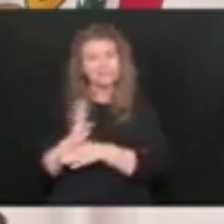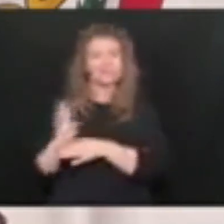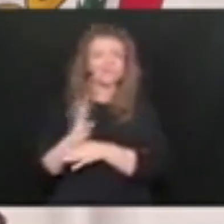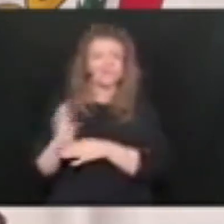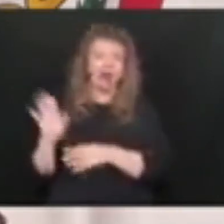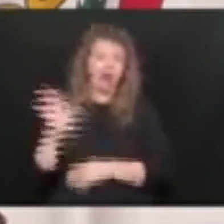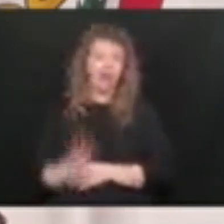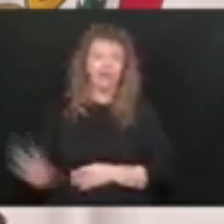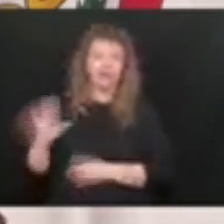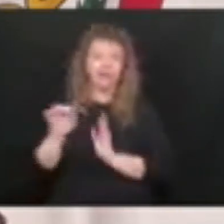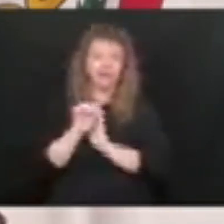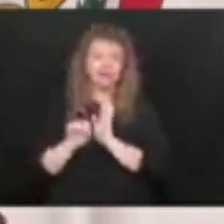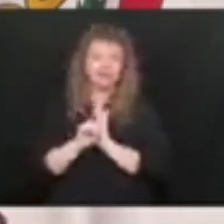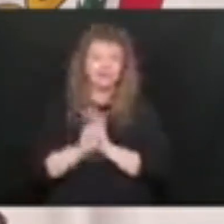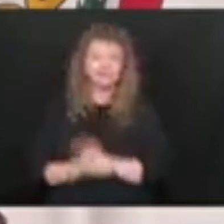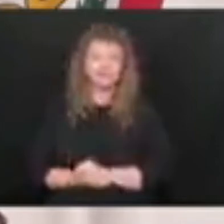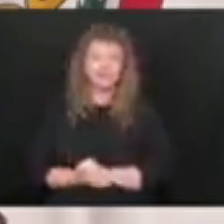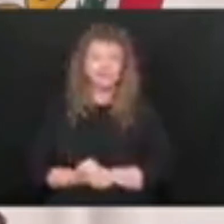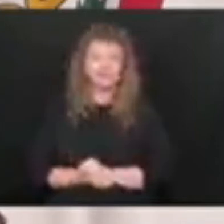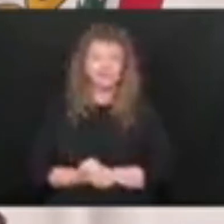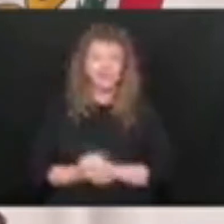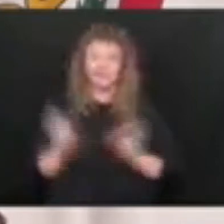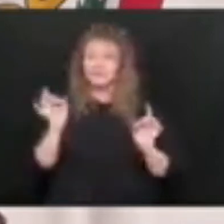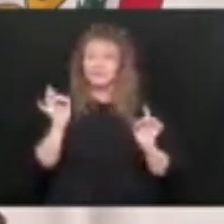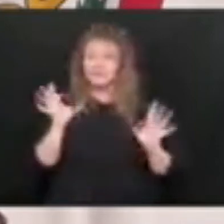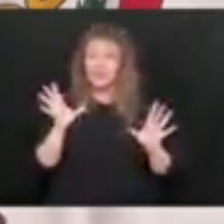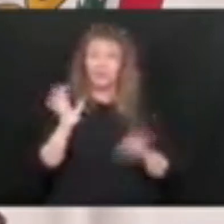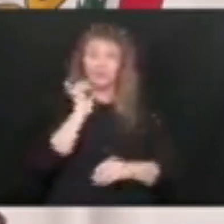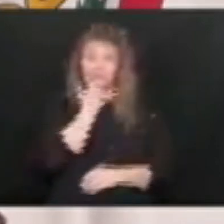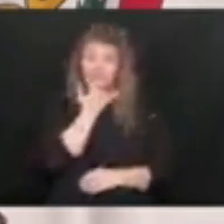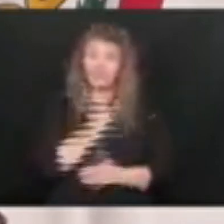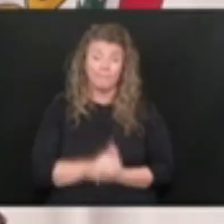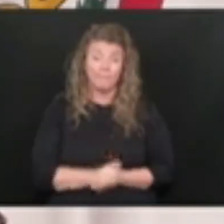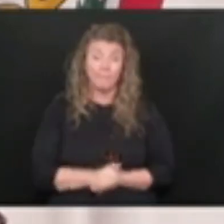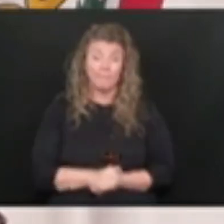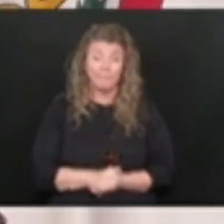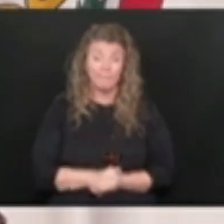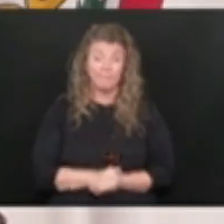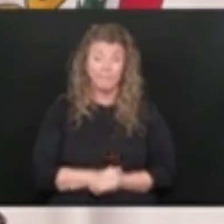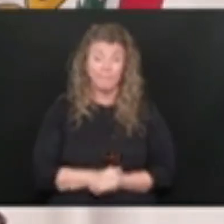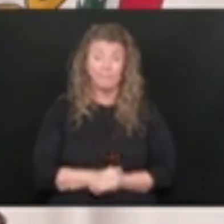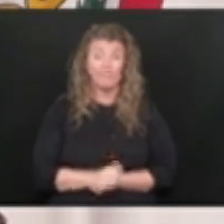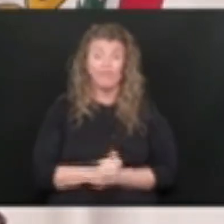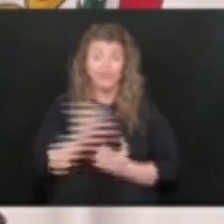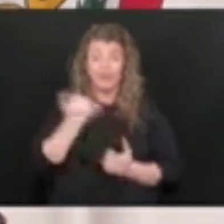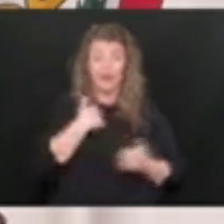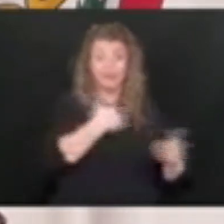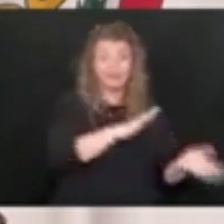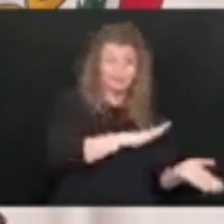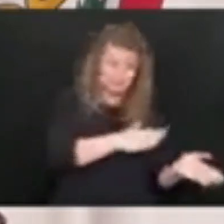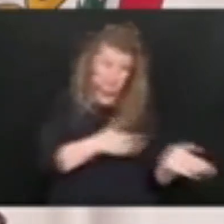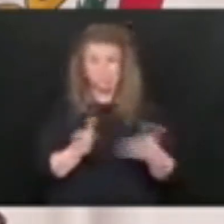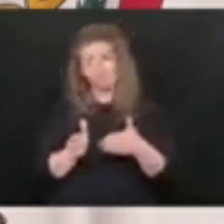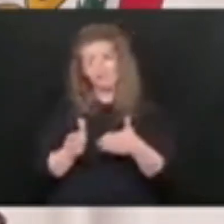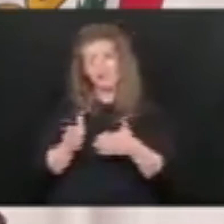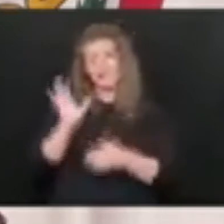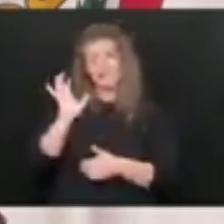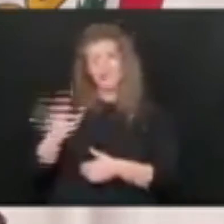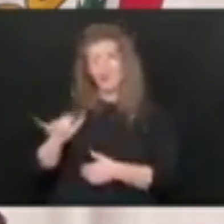state. It was a terrible miss. Now let me just transition away from that and just say just